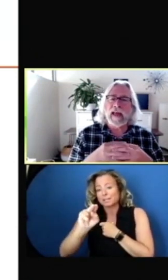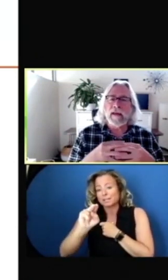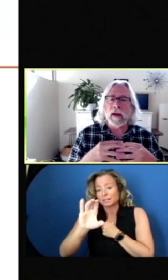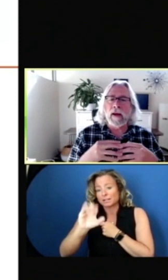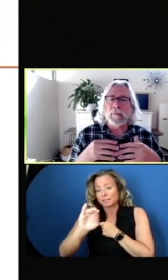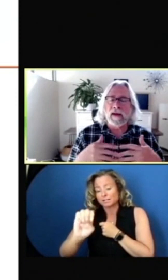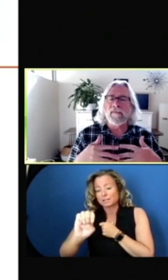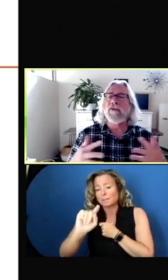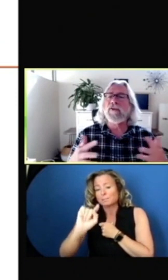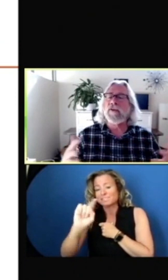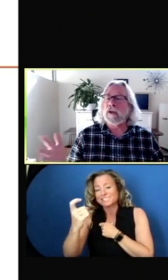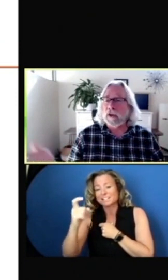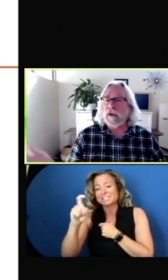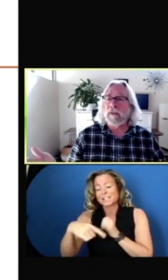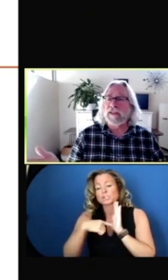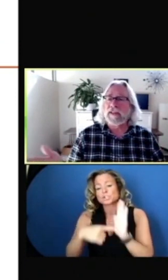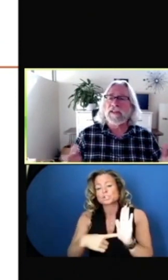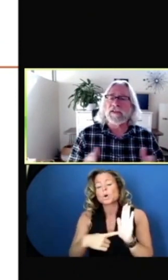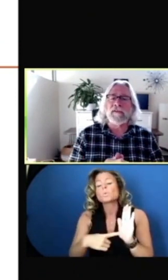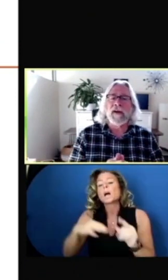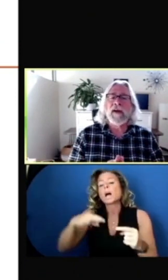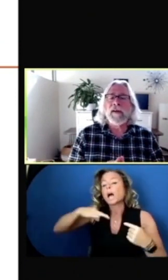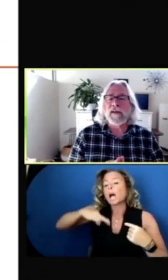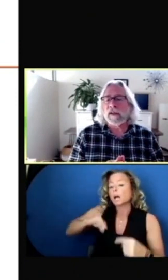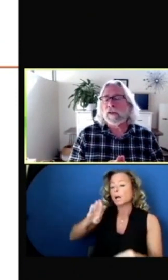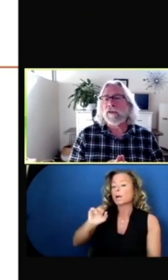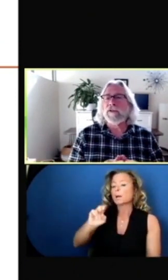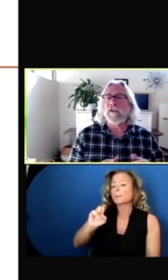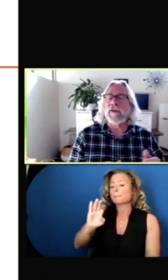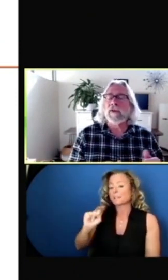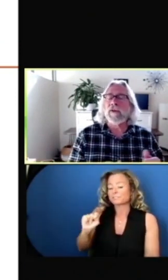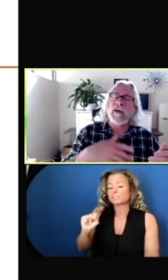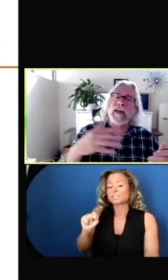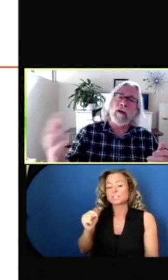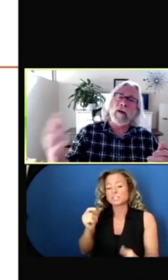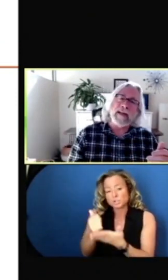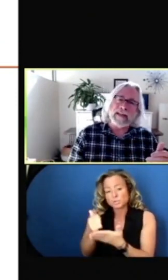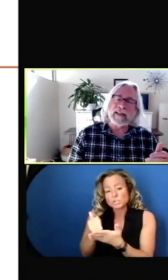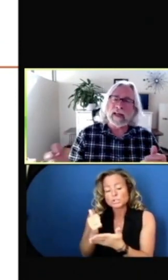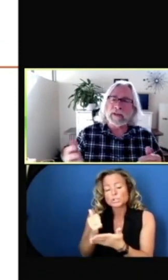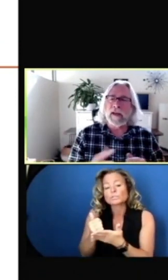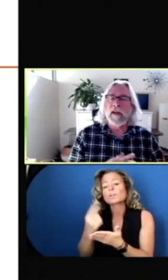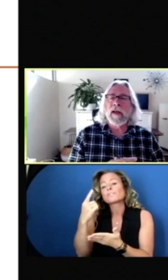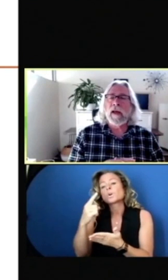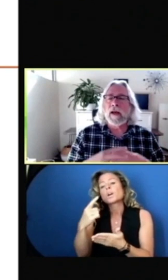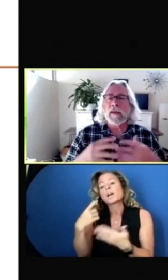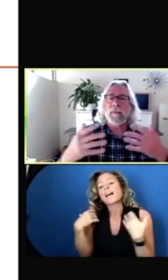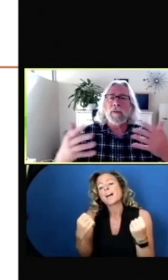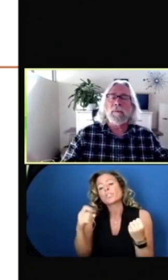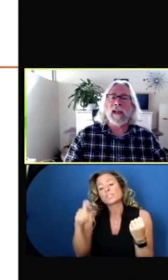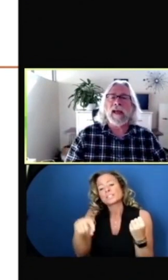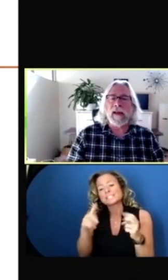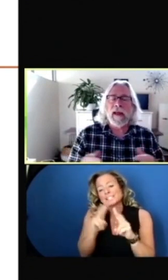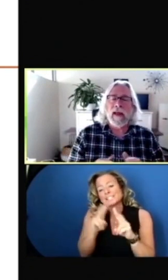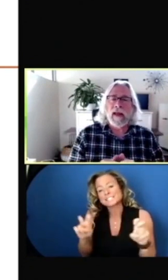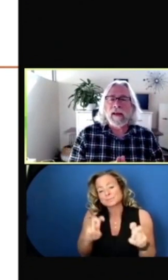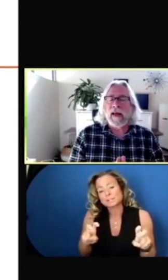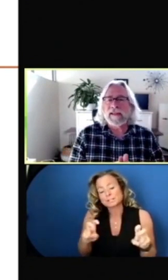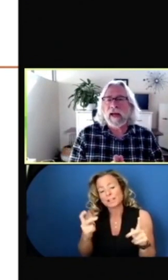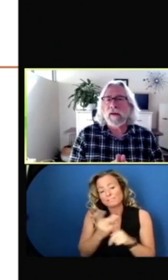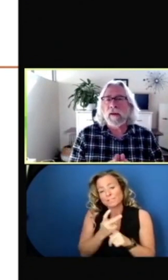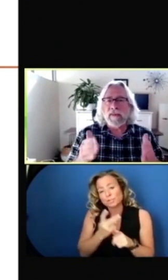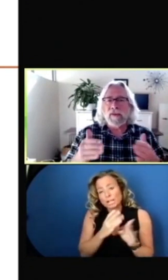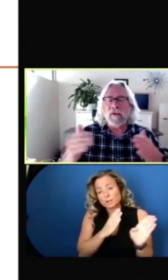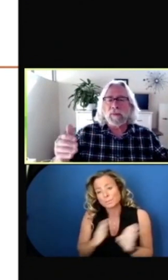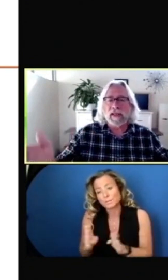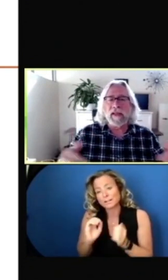demonstrate a benefit to the community which they serve. This includes doing a community health needs assessment and coming up with a plan